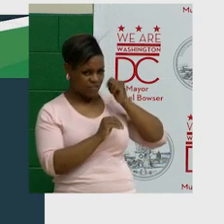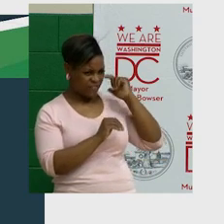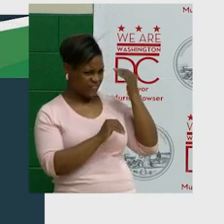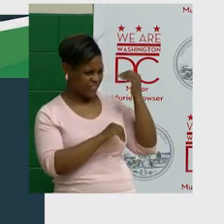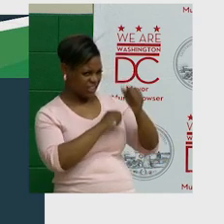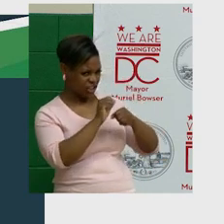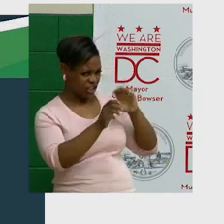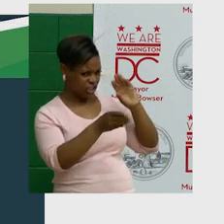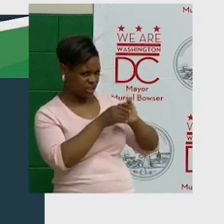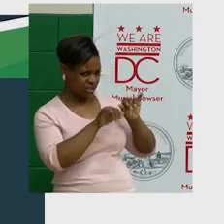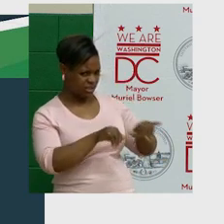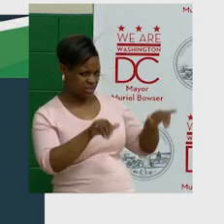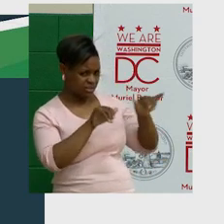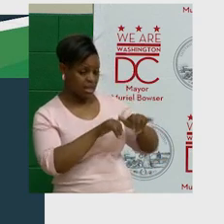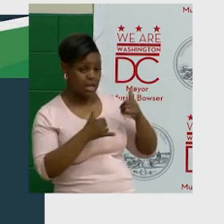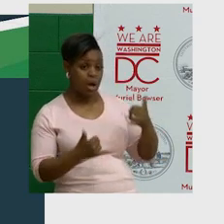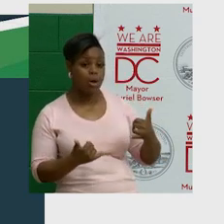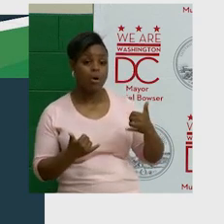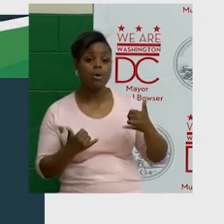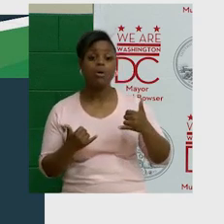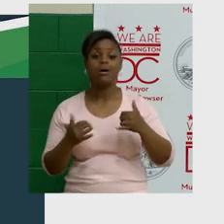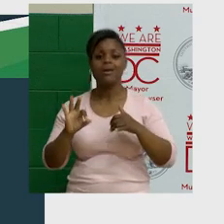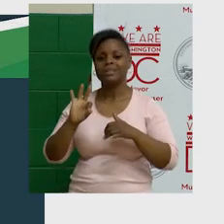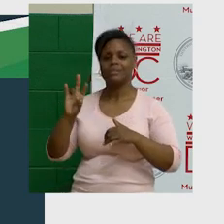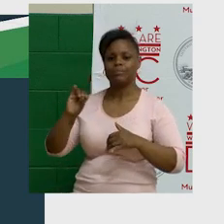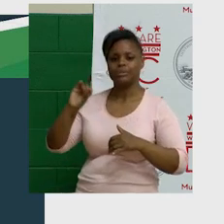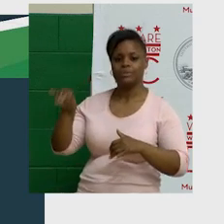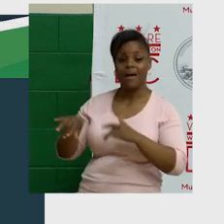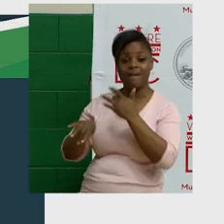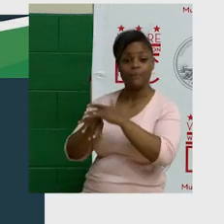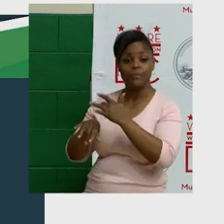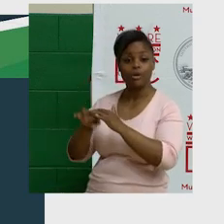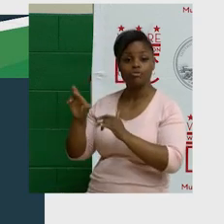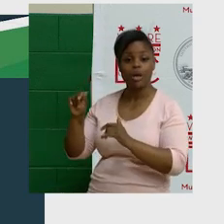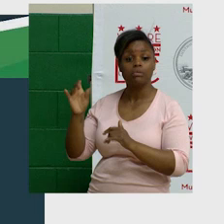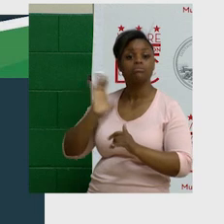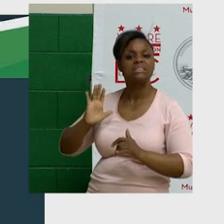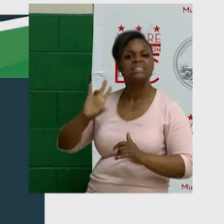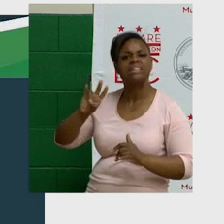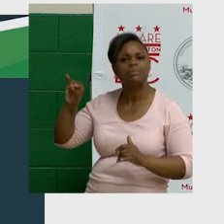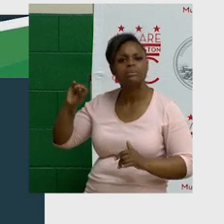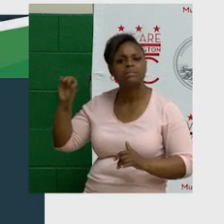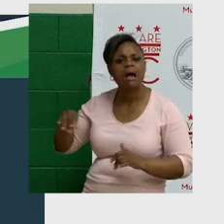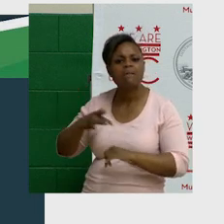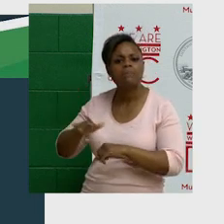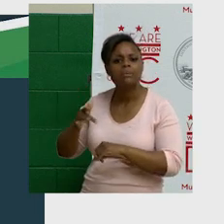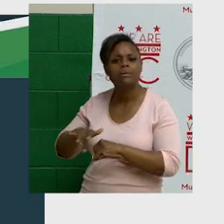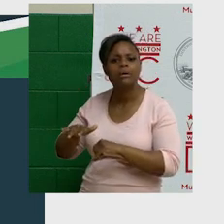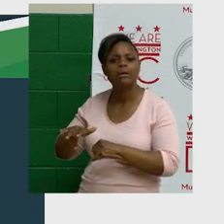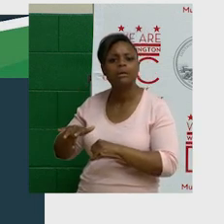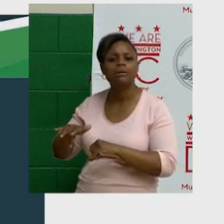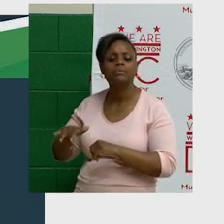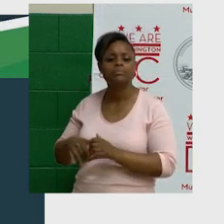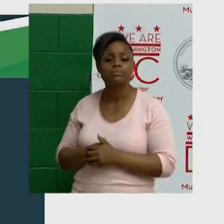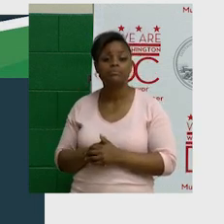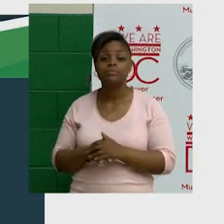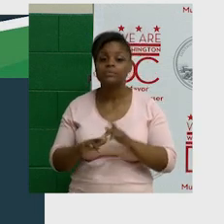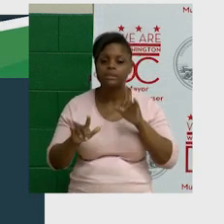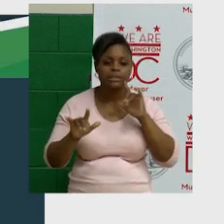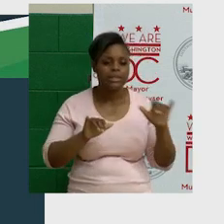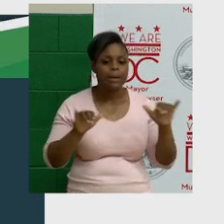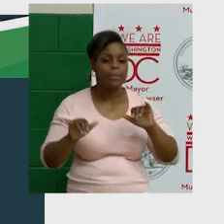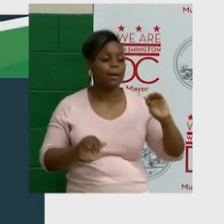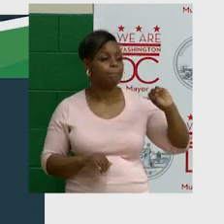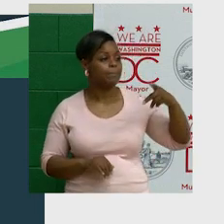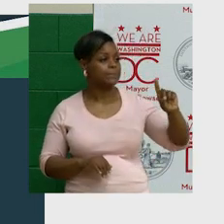And this led to what was now a 97% availability rate that was a 70% availability rate. Similar story with MPD.